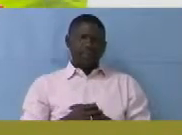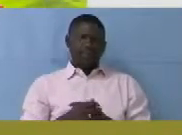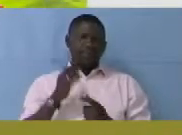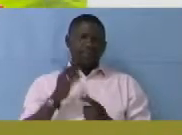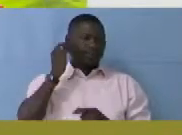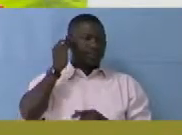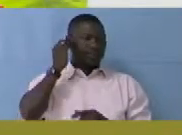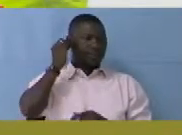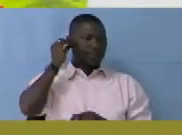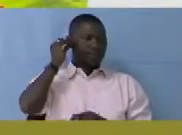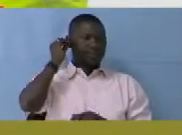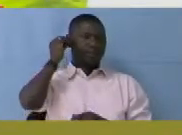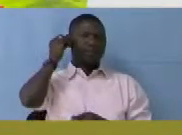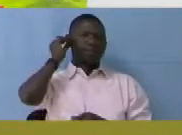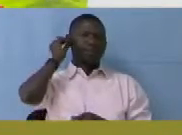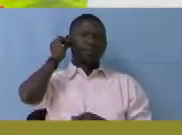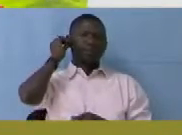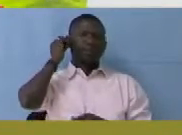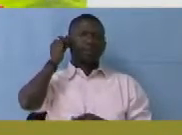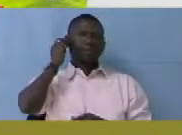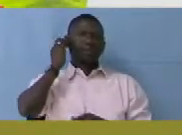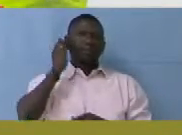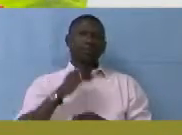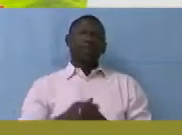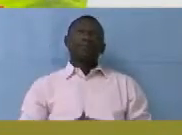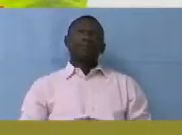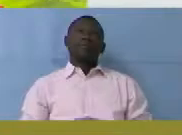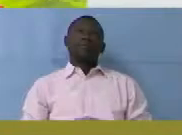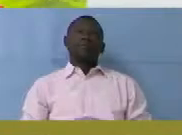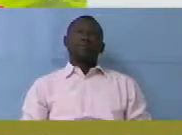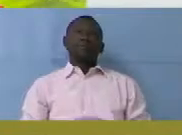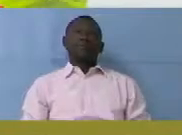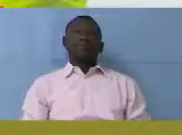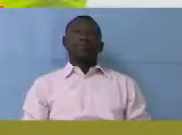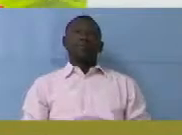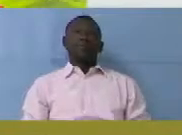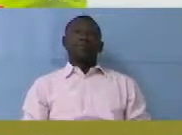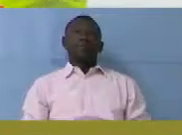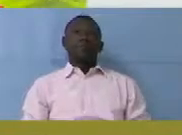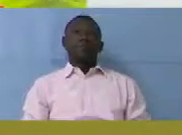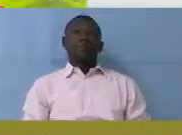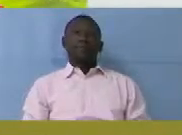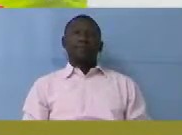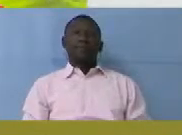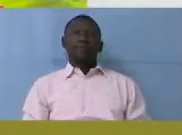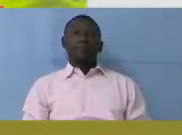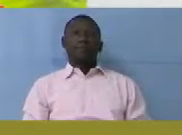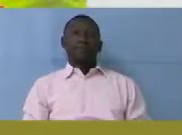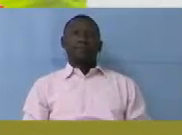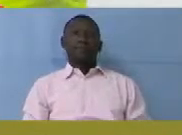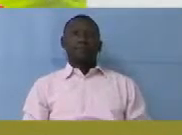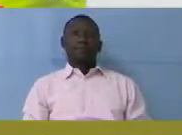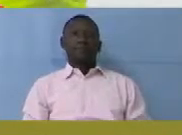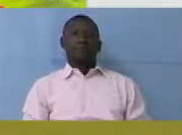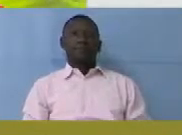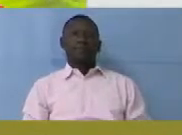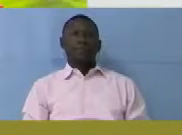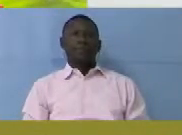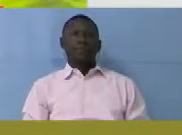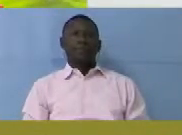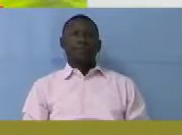president Sadauda be lifo la United Kingdom banko kan yo adun yo kibaro fo ati